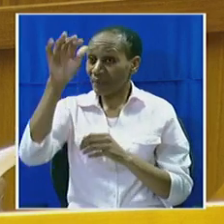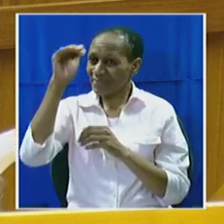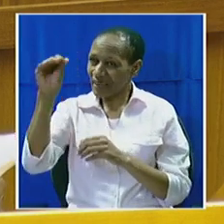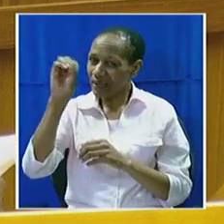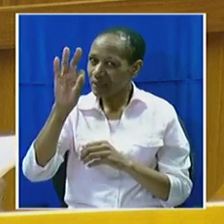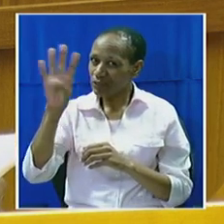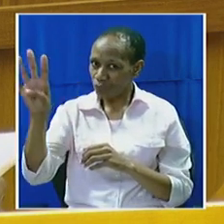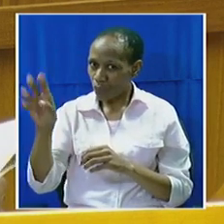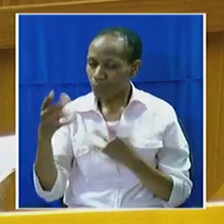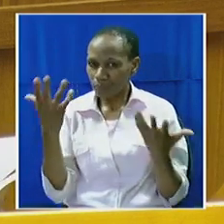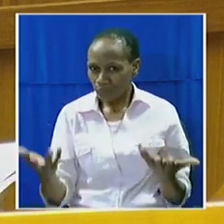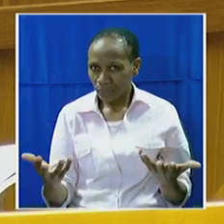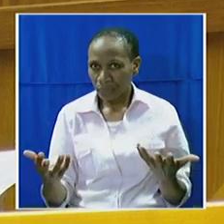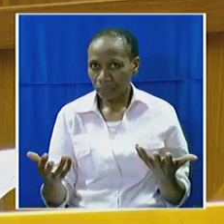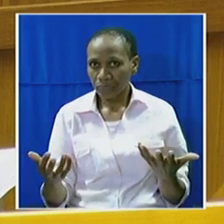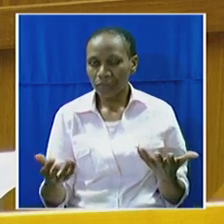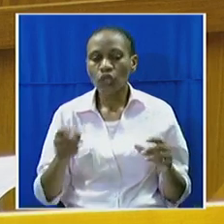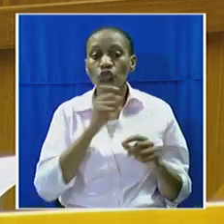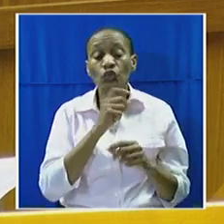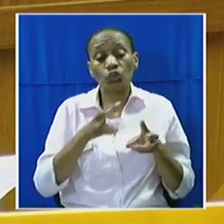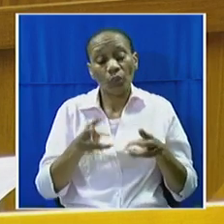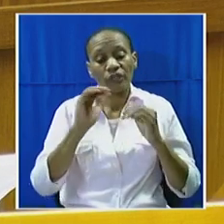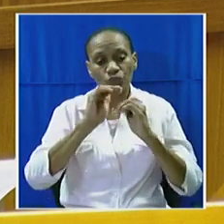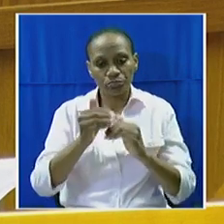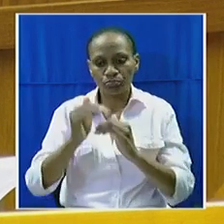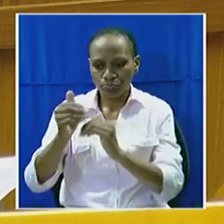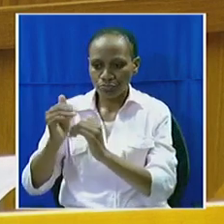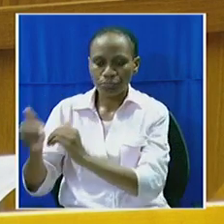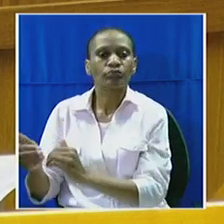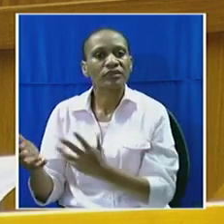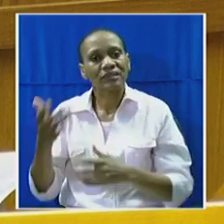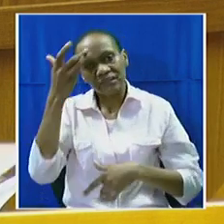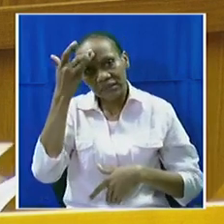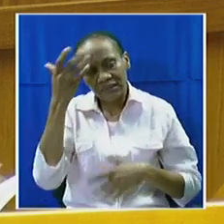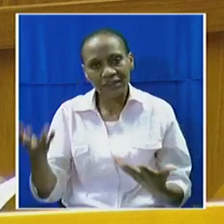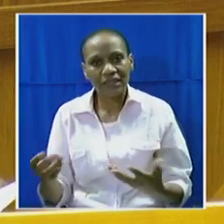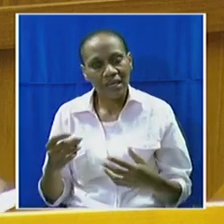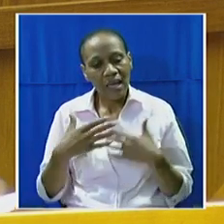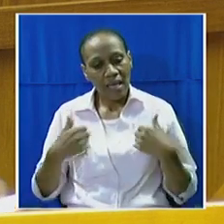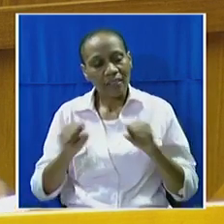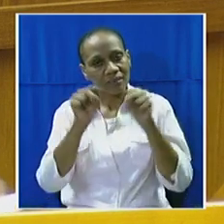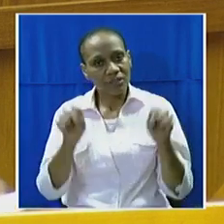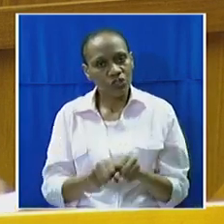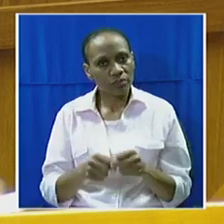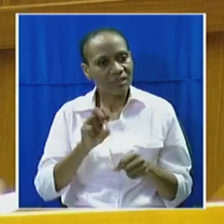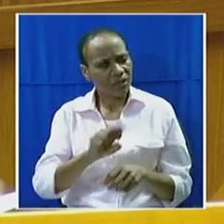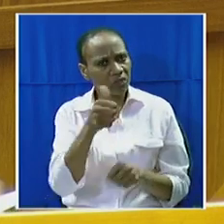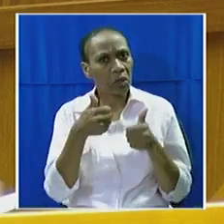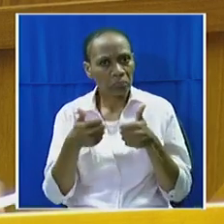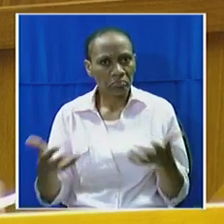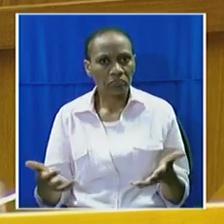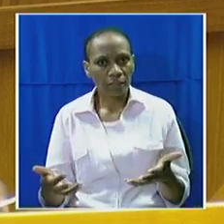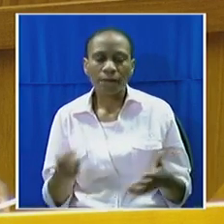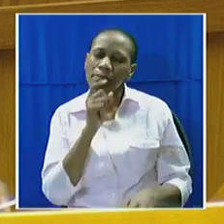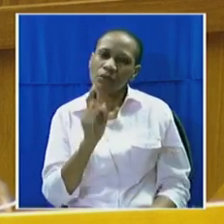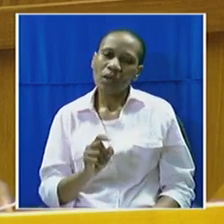of the indicators used, namely the prevention, detection, and reporting rapid response health systems and risk environment. This